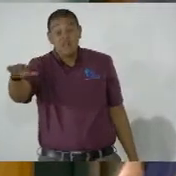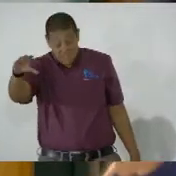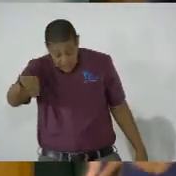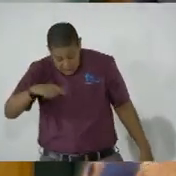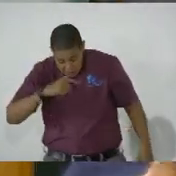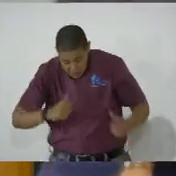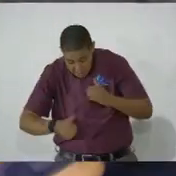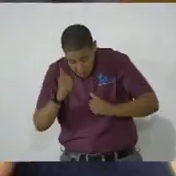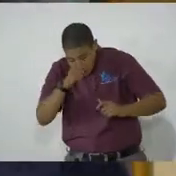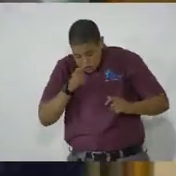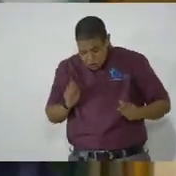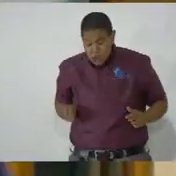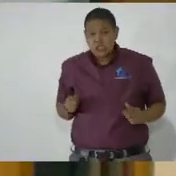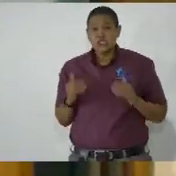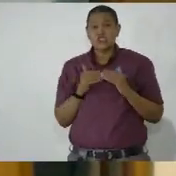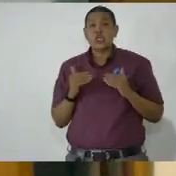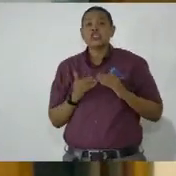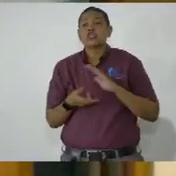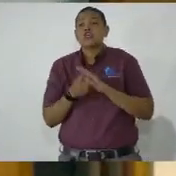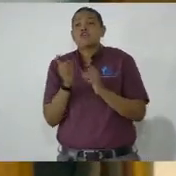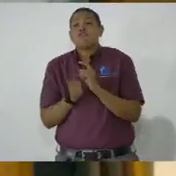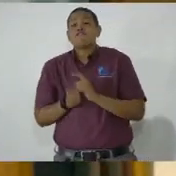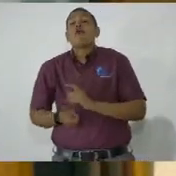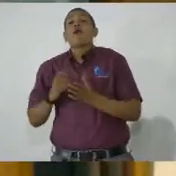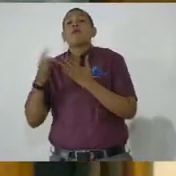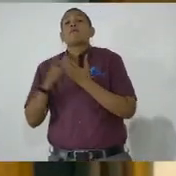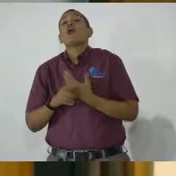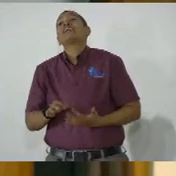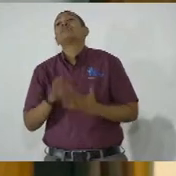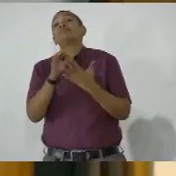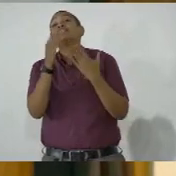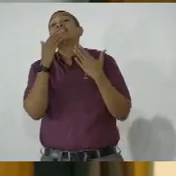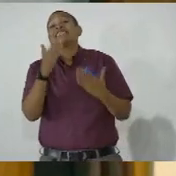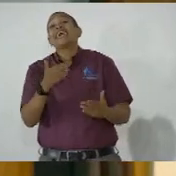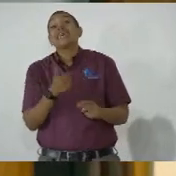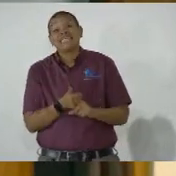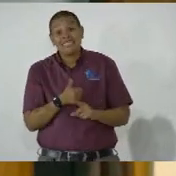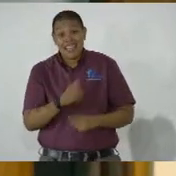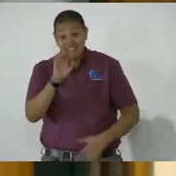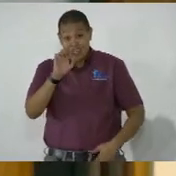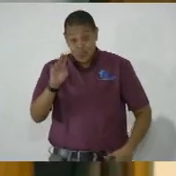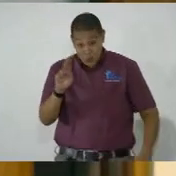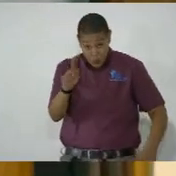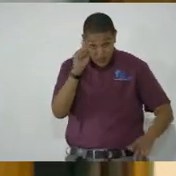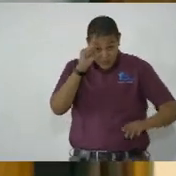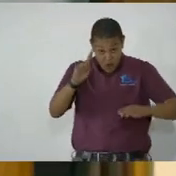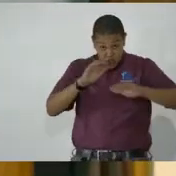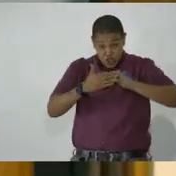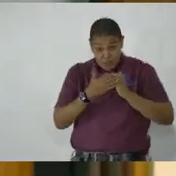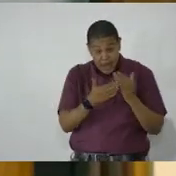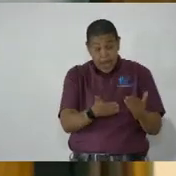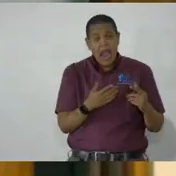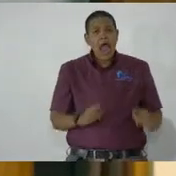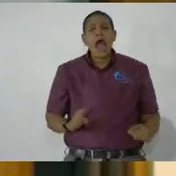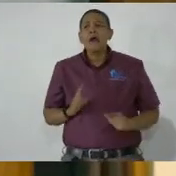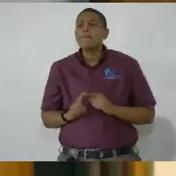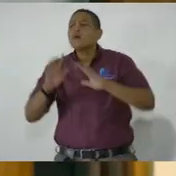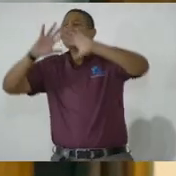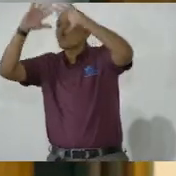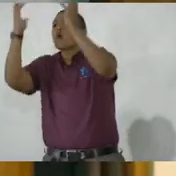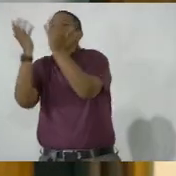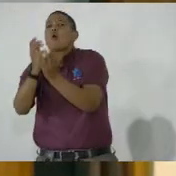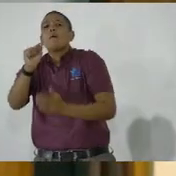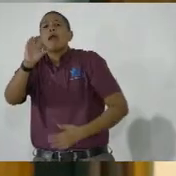Justice Reform Programme. Special thanks to the delegation of the European Union to Jamaica, Global